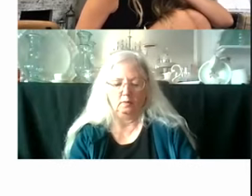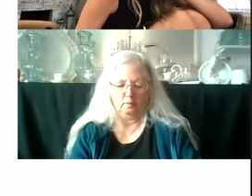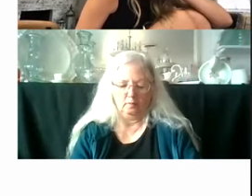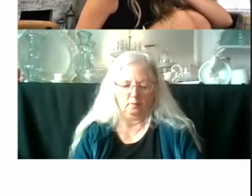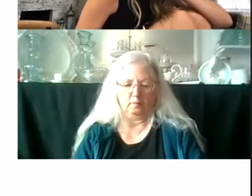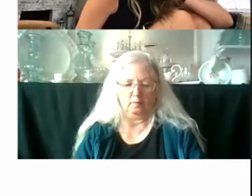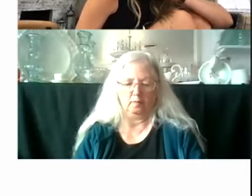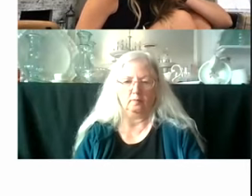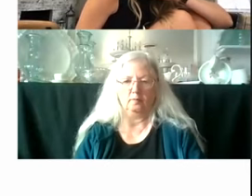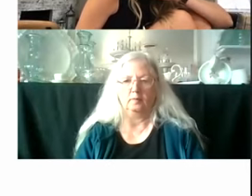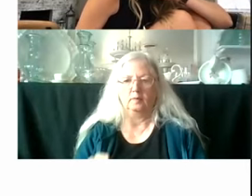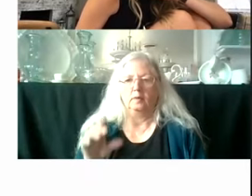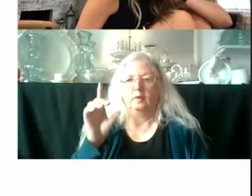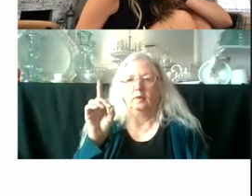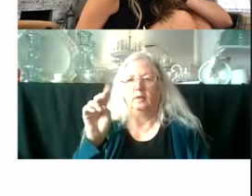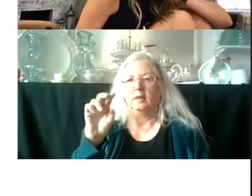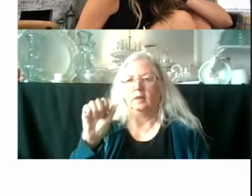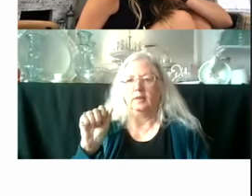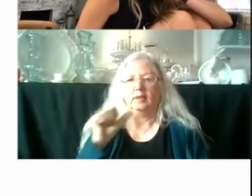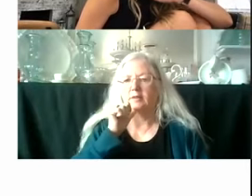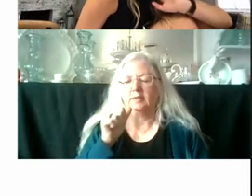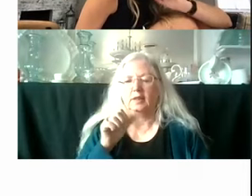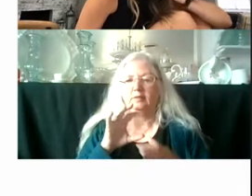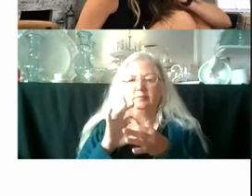be a complementary strand